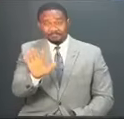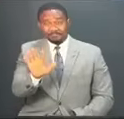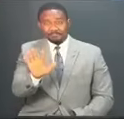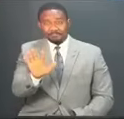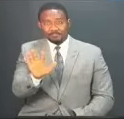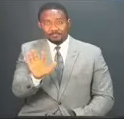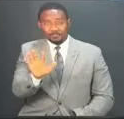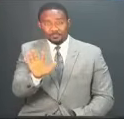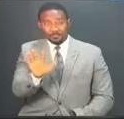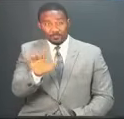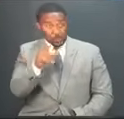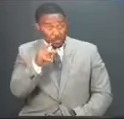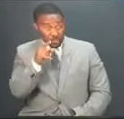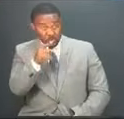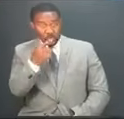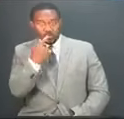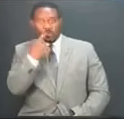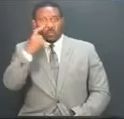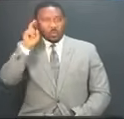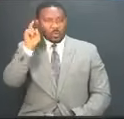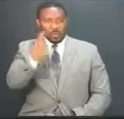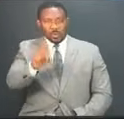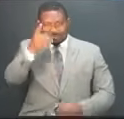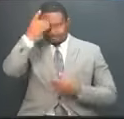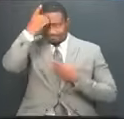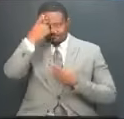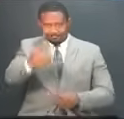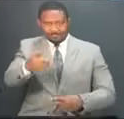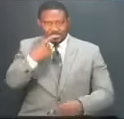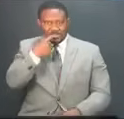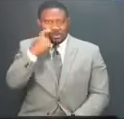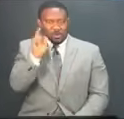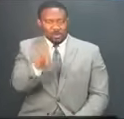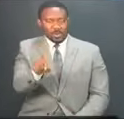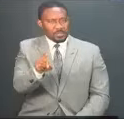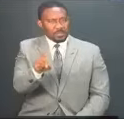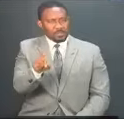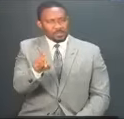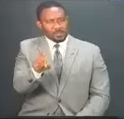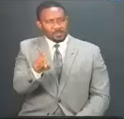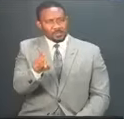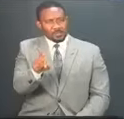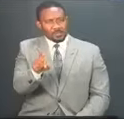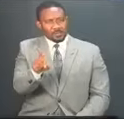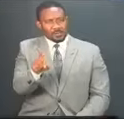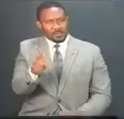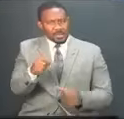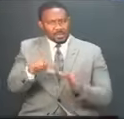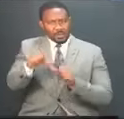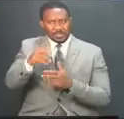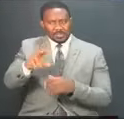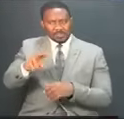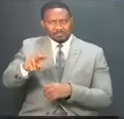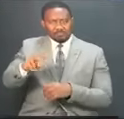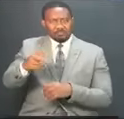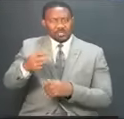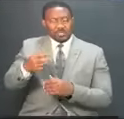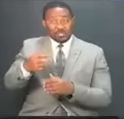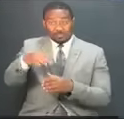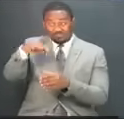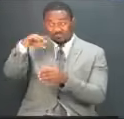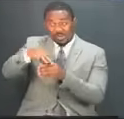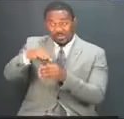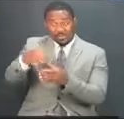you had given a ruling regarding the rerun of the Kwandai